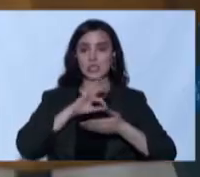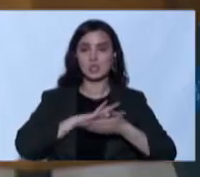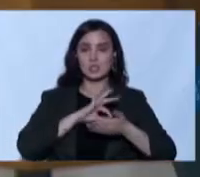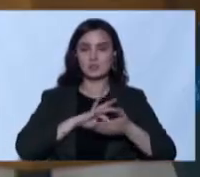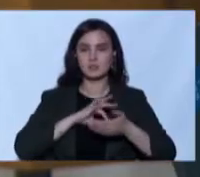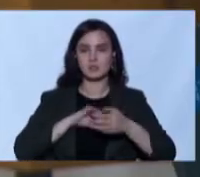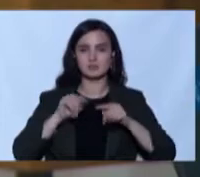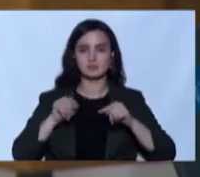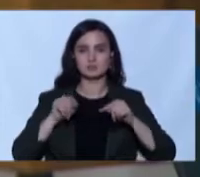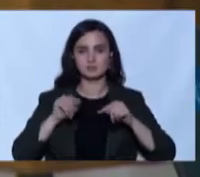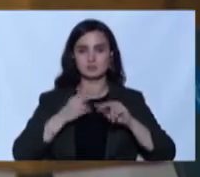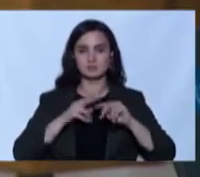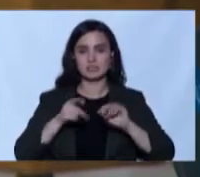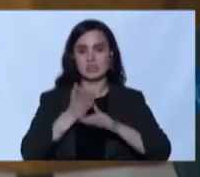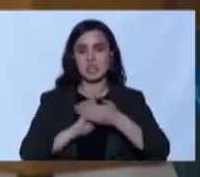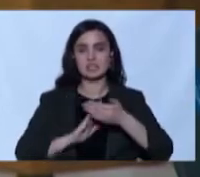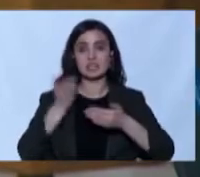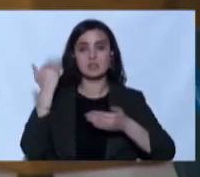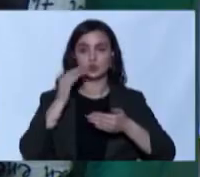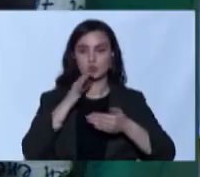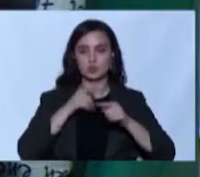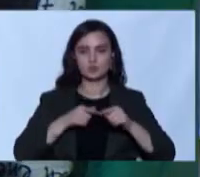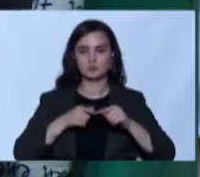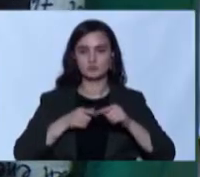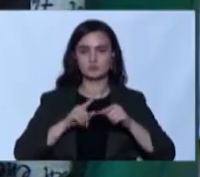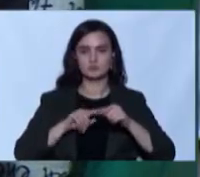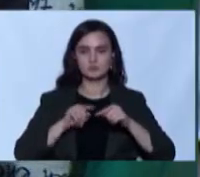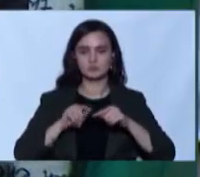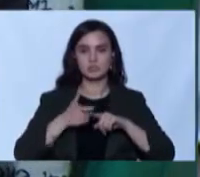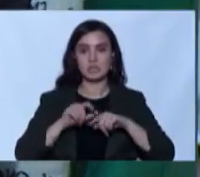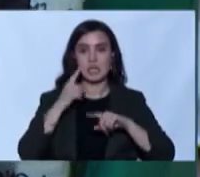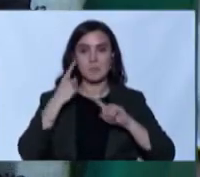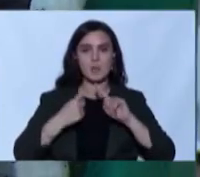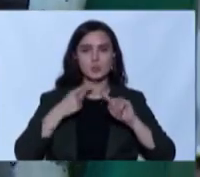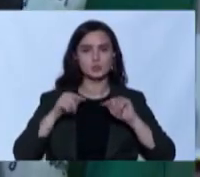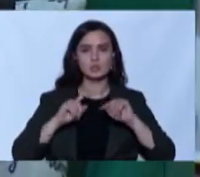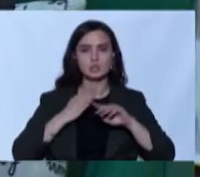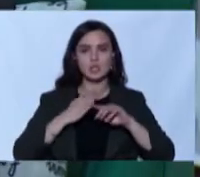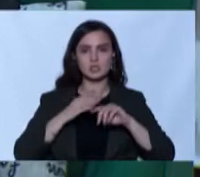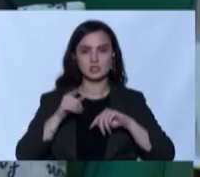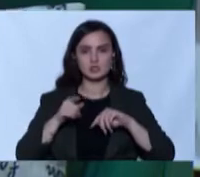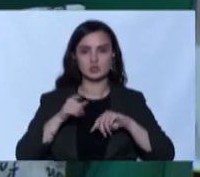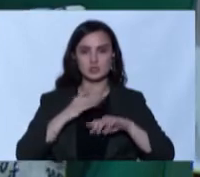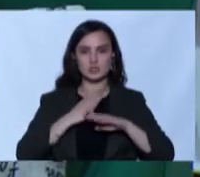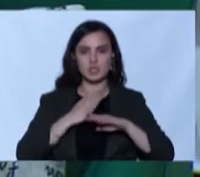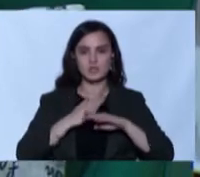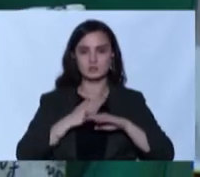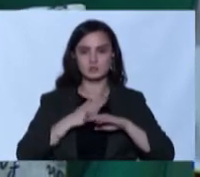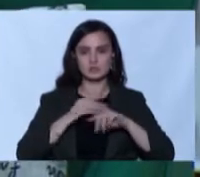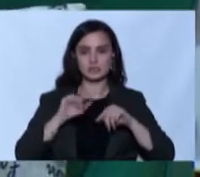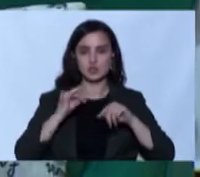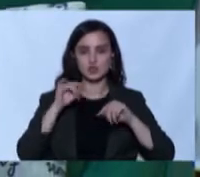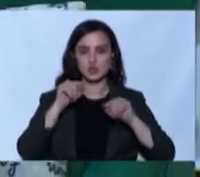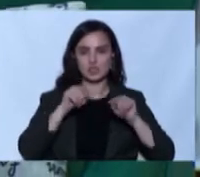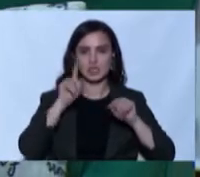this sense, it is part of its time. And I suppose what makes it so effective is you've got literal objects from the story.